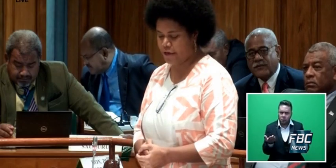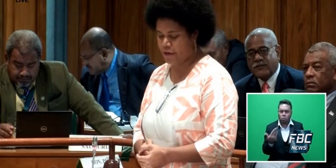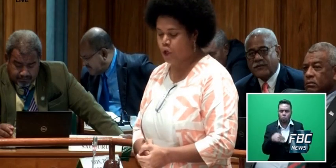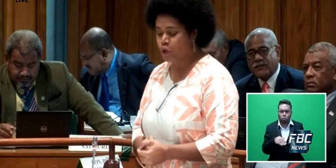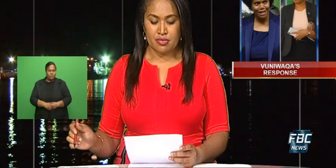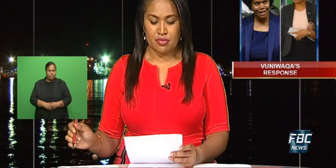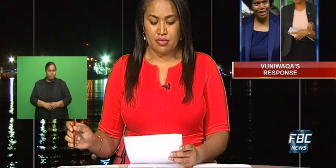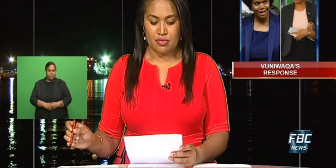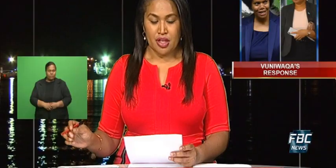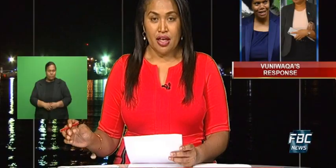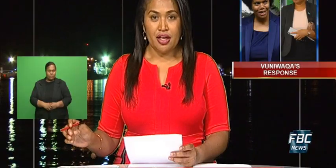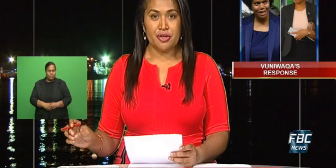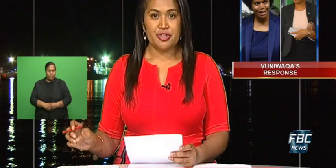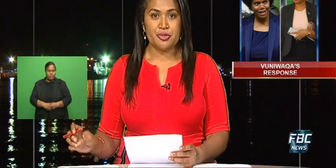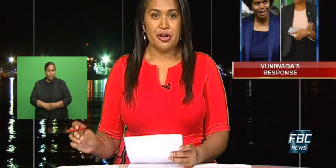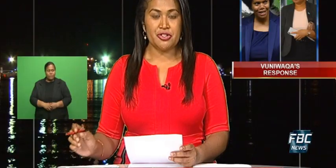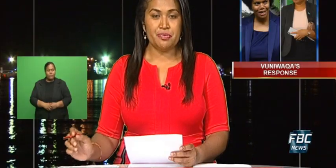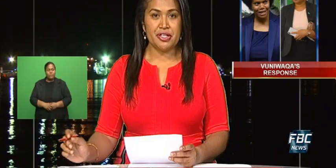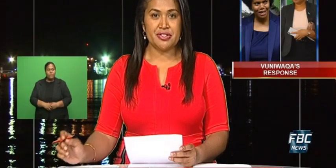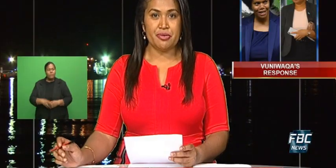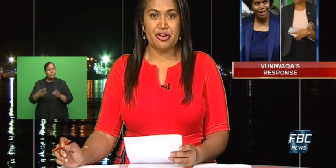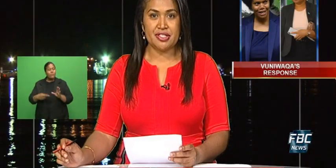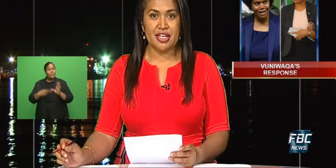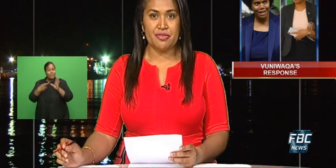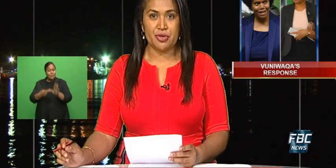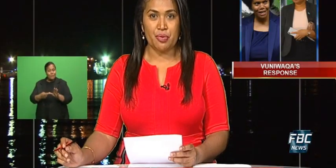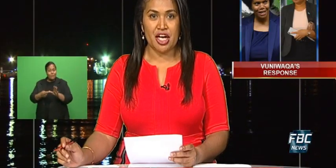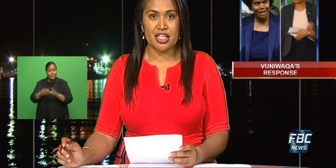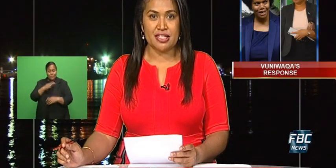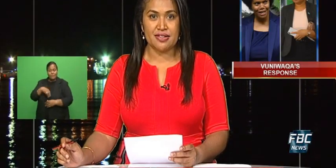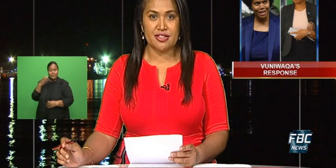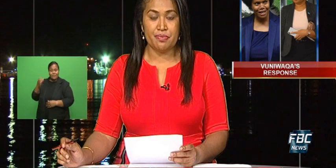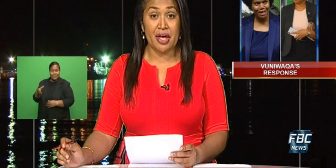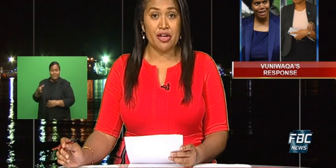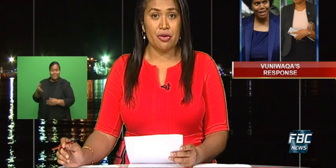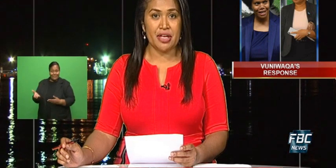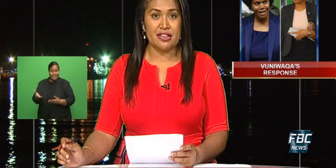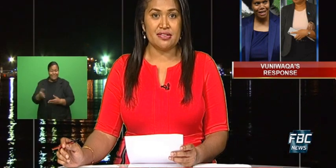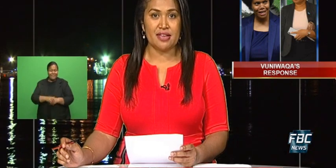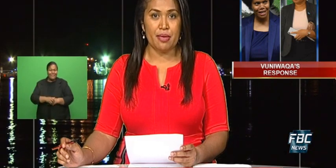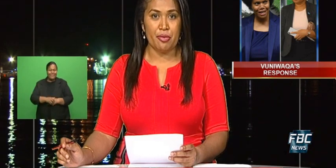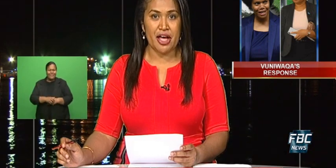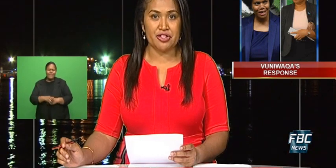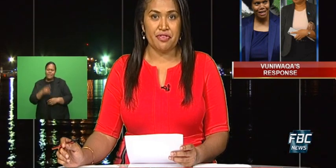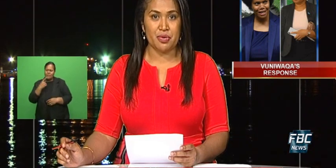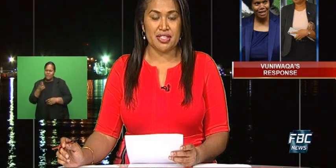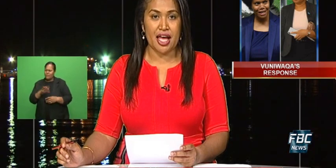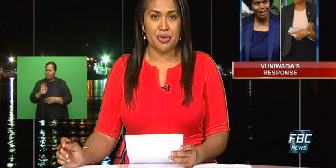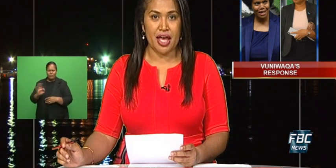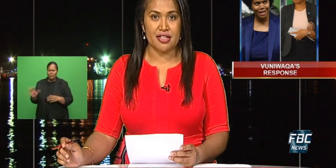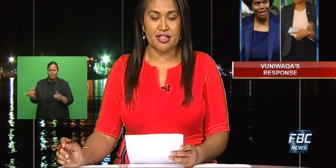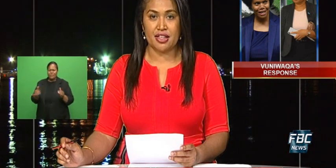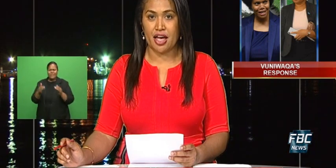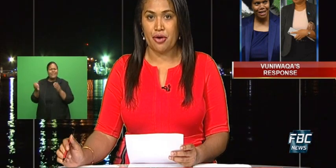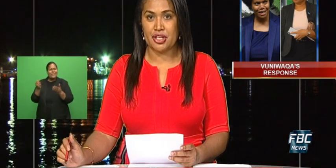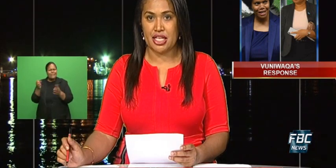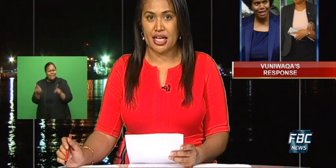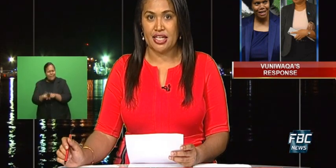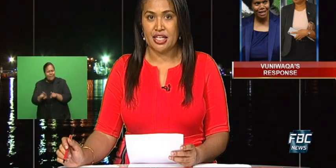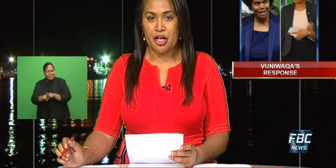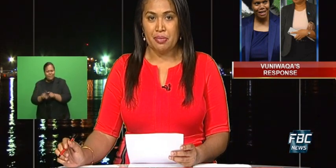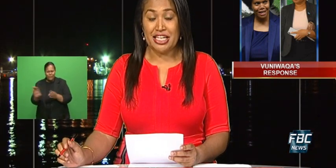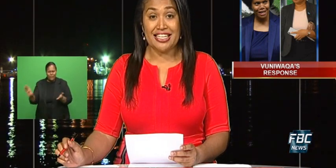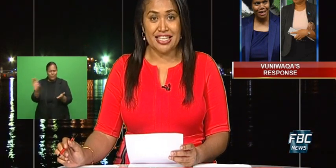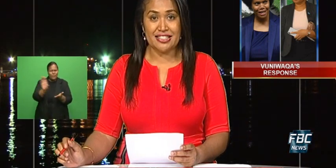made. In response, Minister Meriseni Vuniwanga says it may not be the same amount if it was allocated in the current